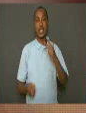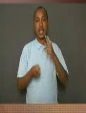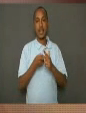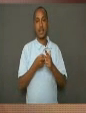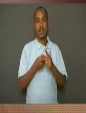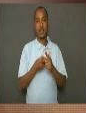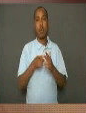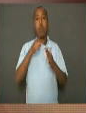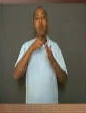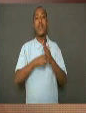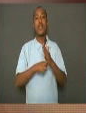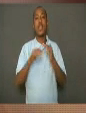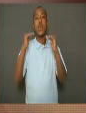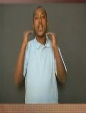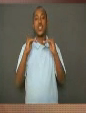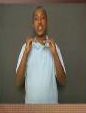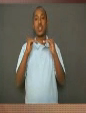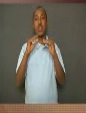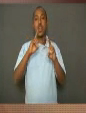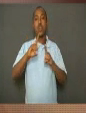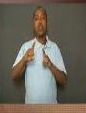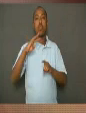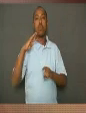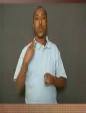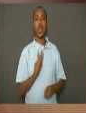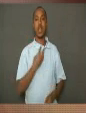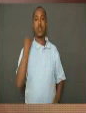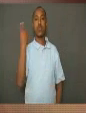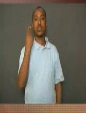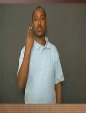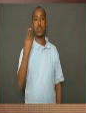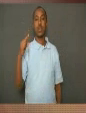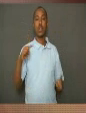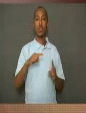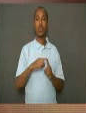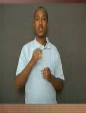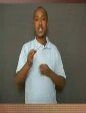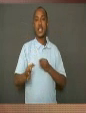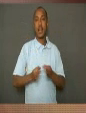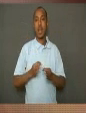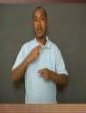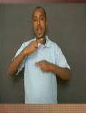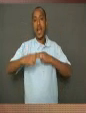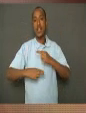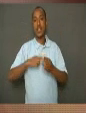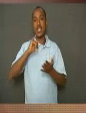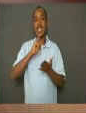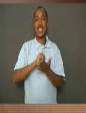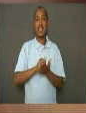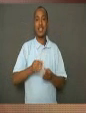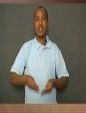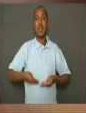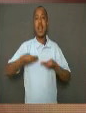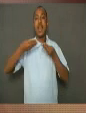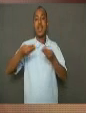Third, what equation do we use to describe reactions